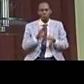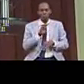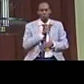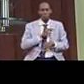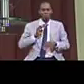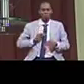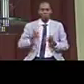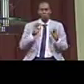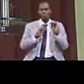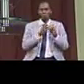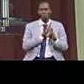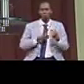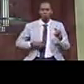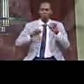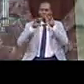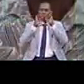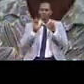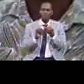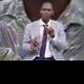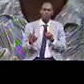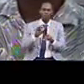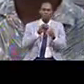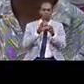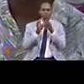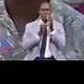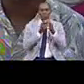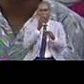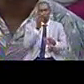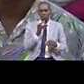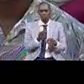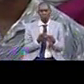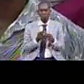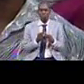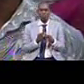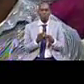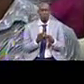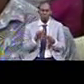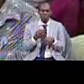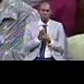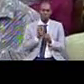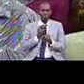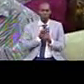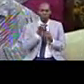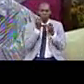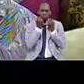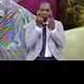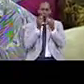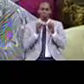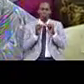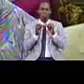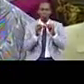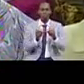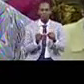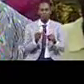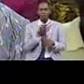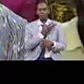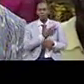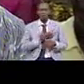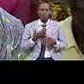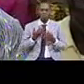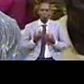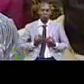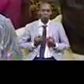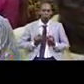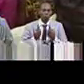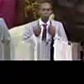Lord, bless everyone in Jesus' name. Keep us awake and awaken everything within